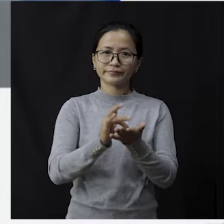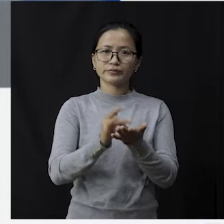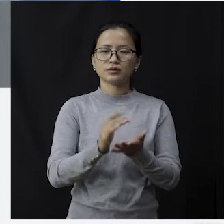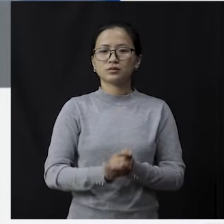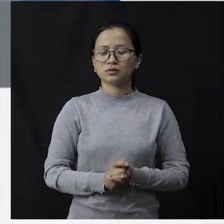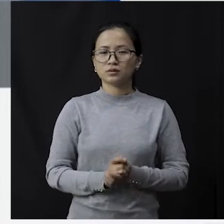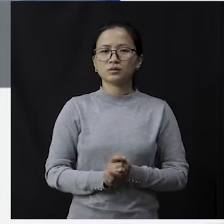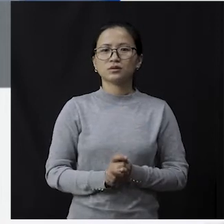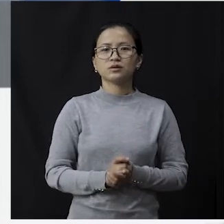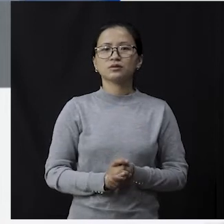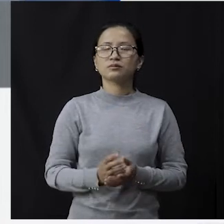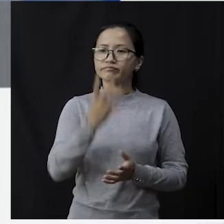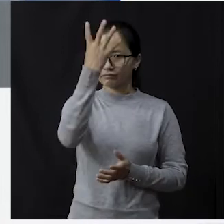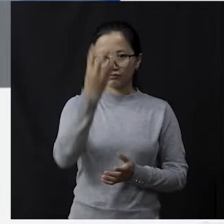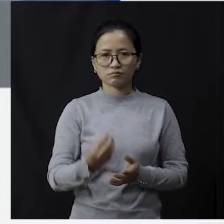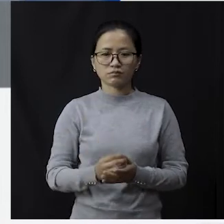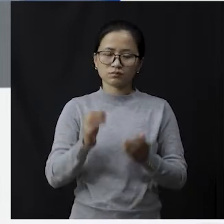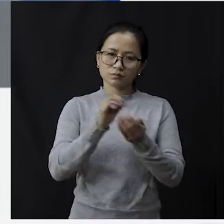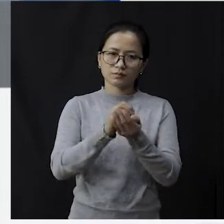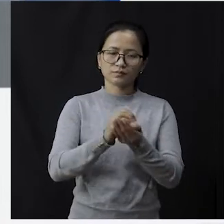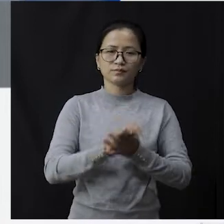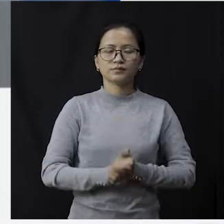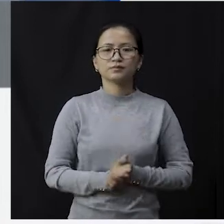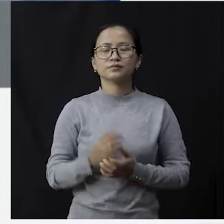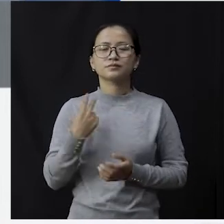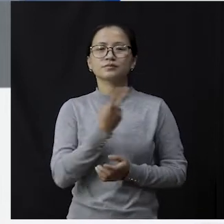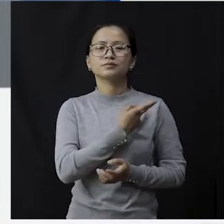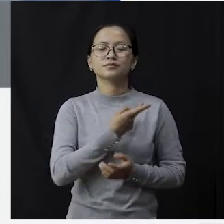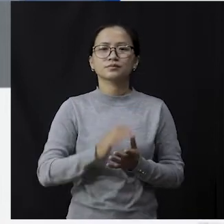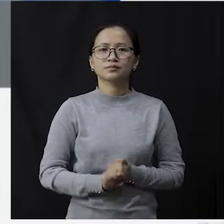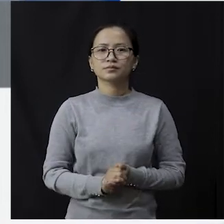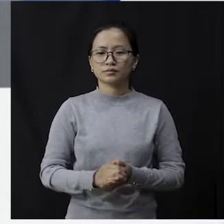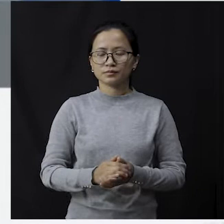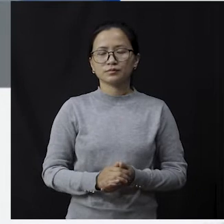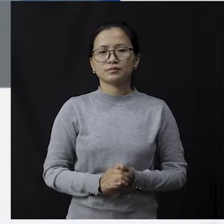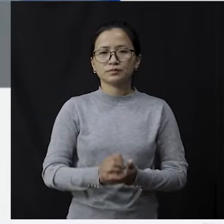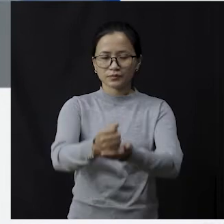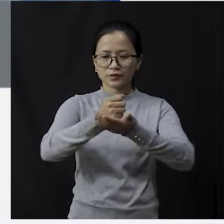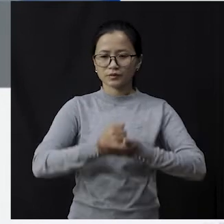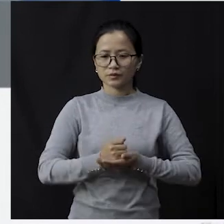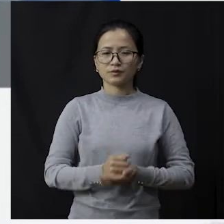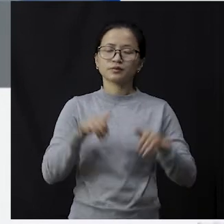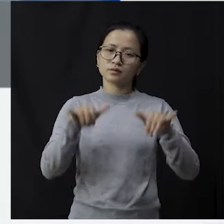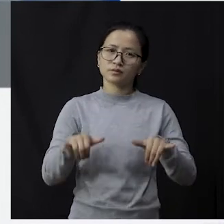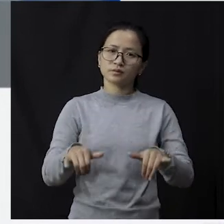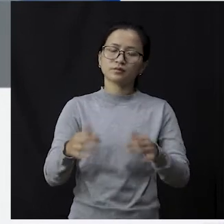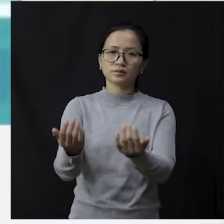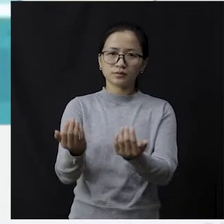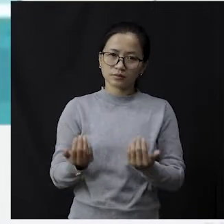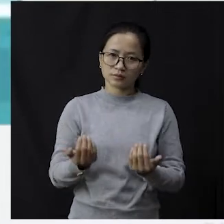locality at night by keeping us and helping us to stay safe.